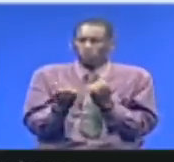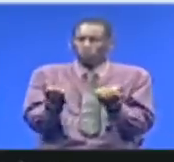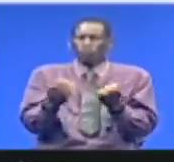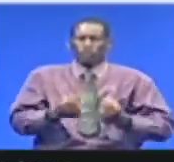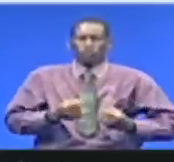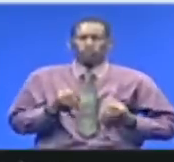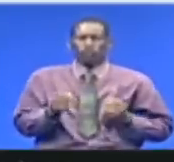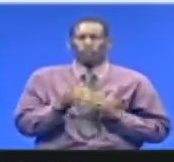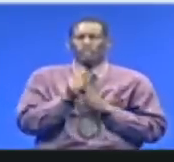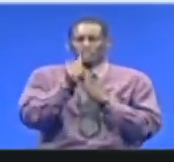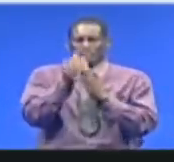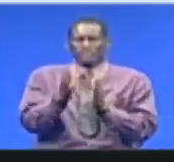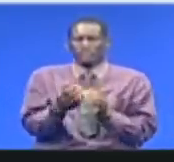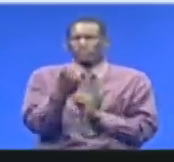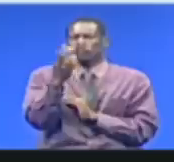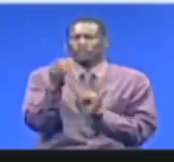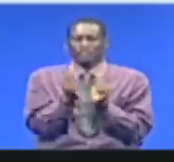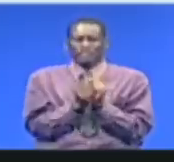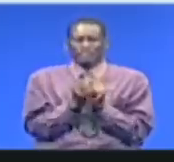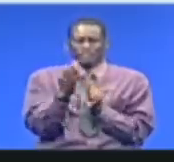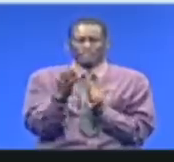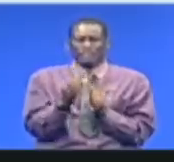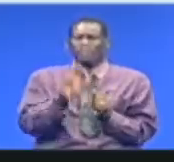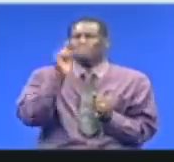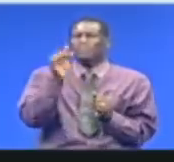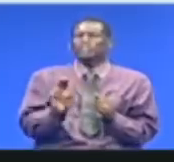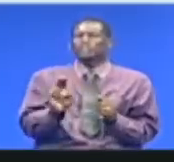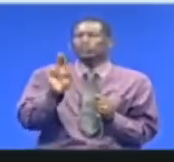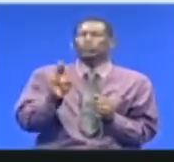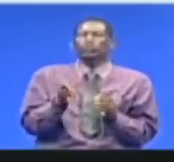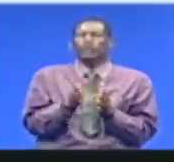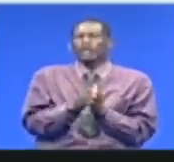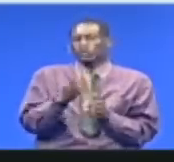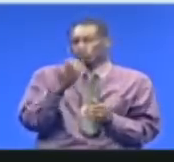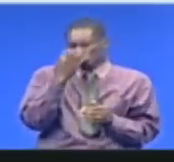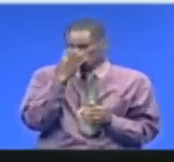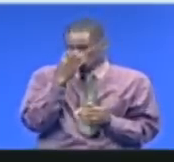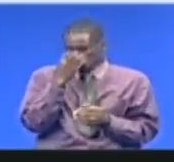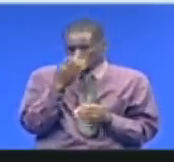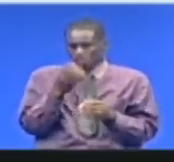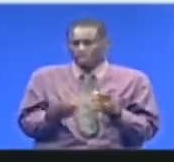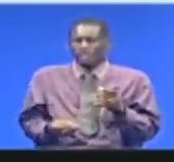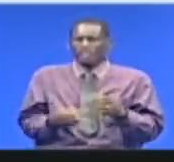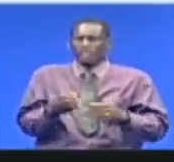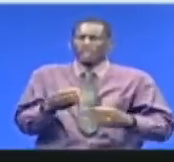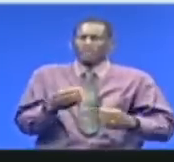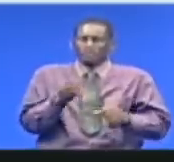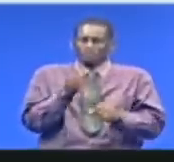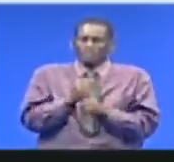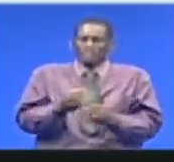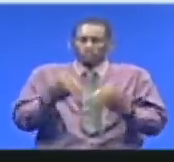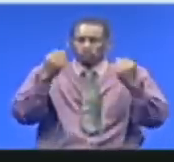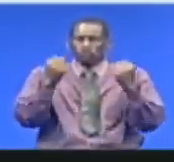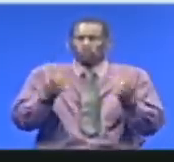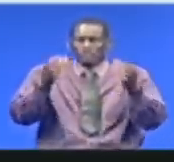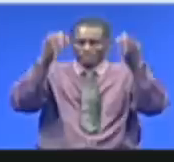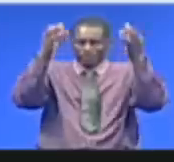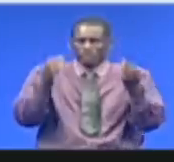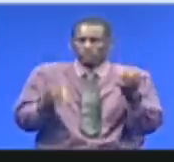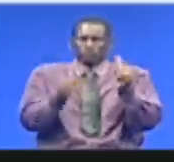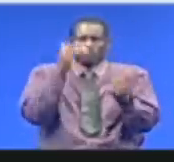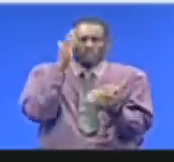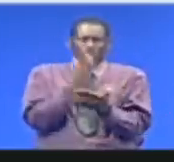leadership. Yeah. And in 2013, I think President Uhuru Kenyatta and William Ruto made a very, very bold decision that actually the